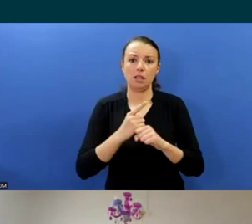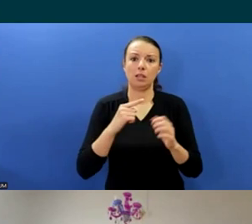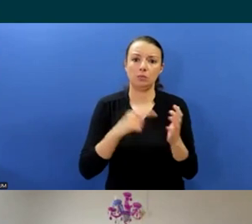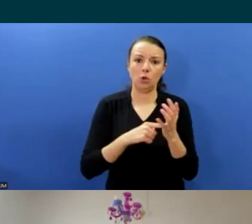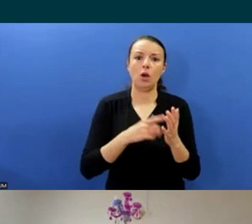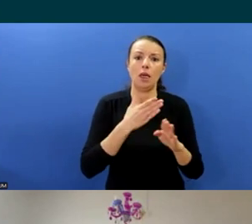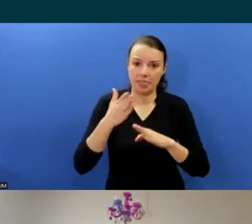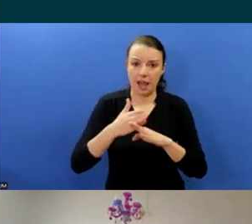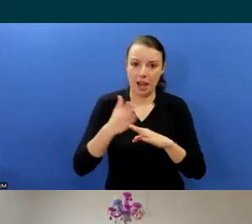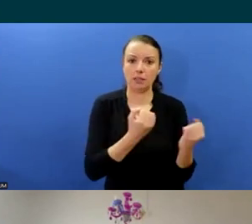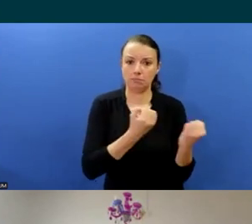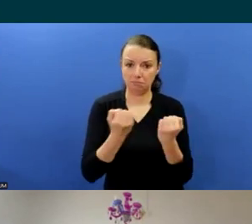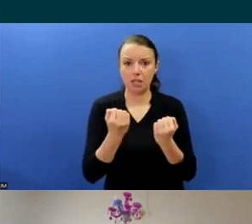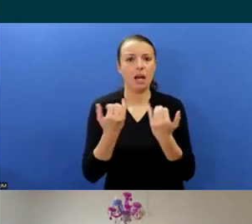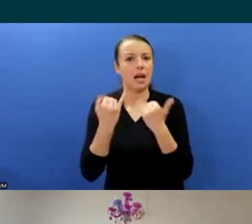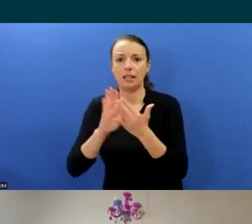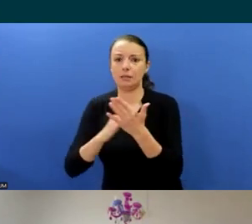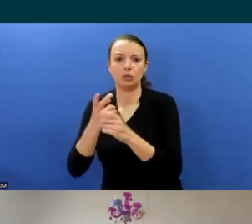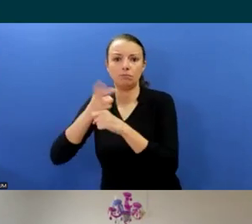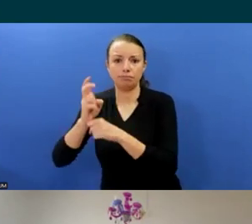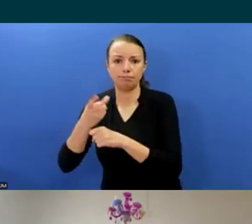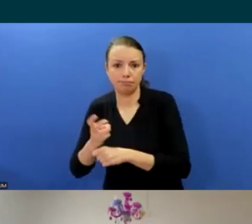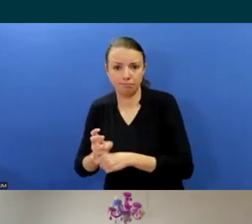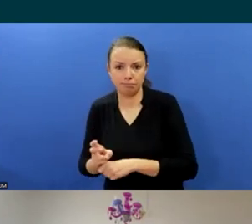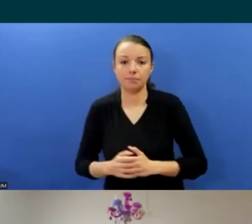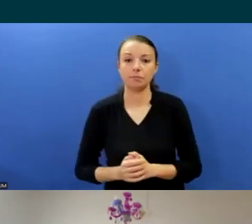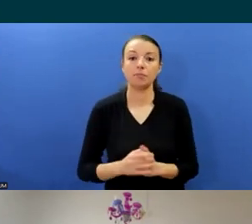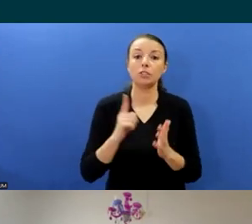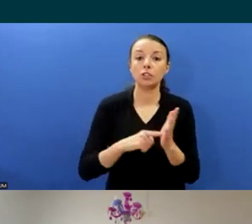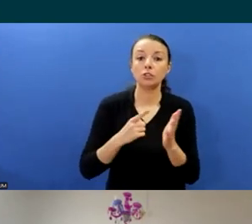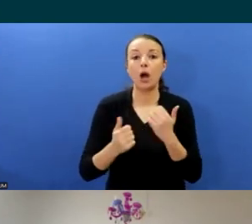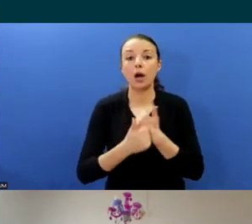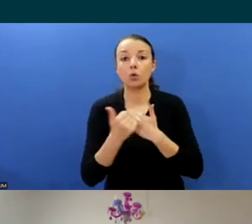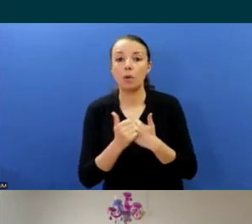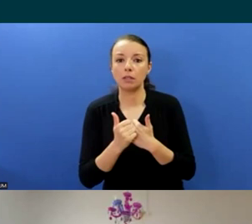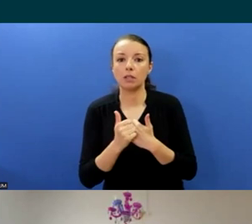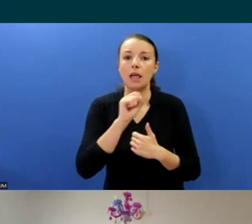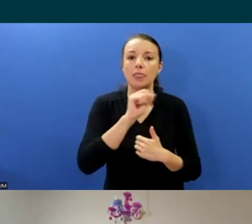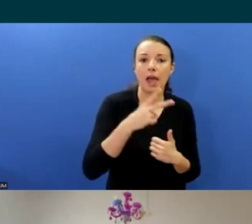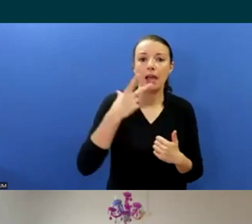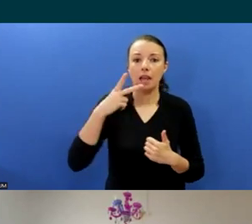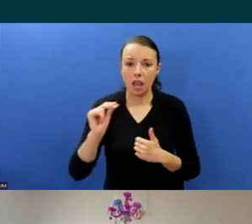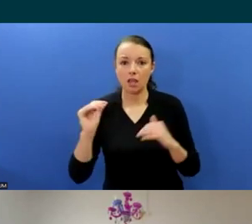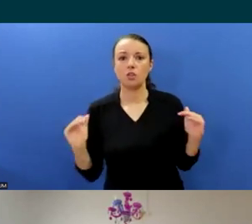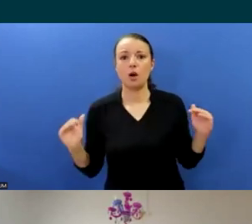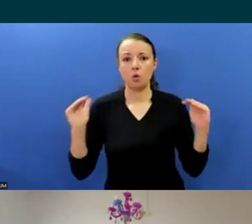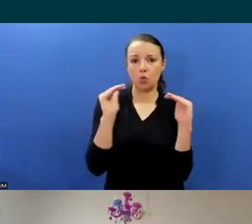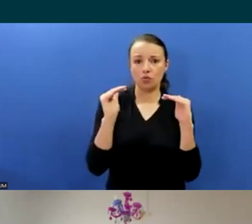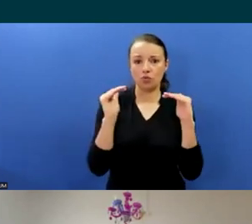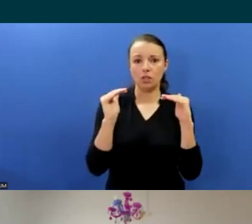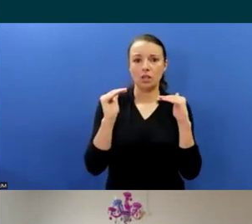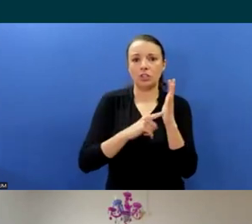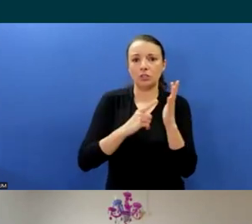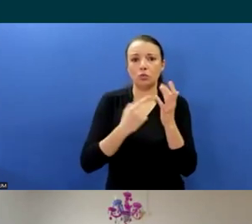against are coming up and people don't get to consensus. Then we go to a vote. Also important to say